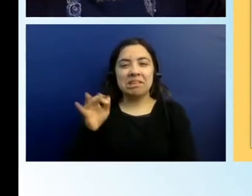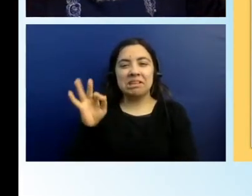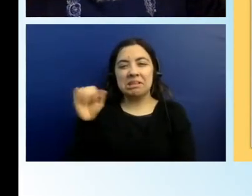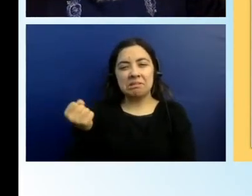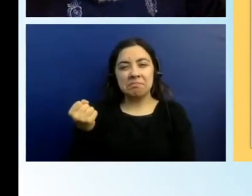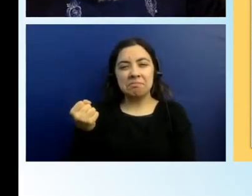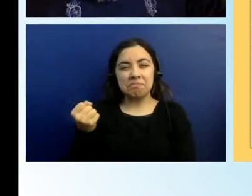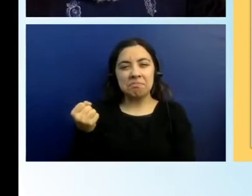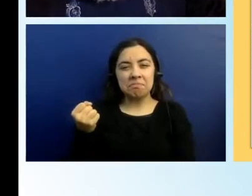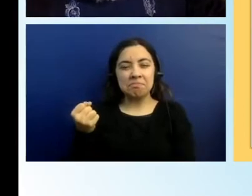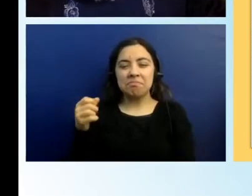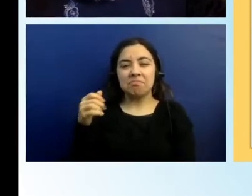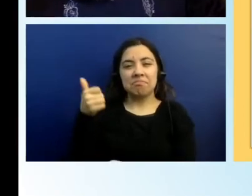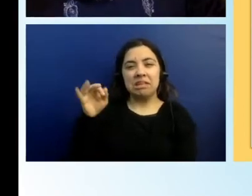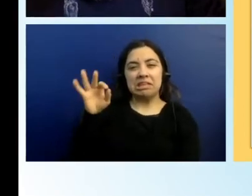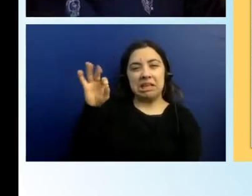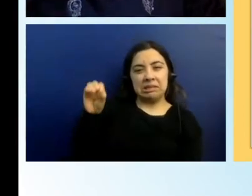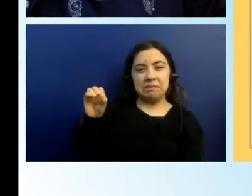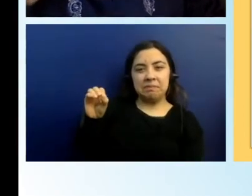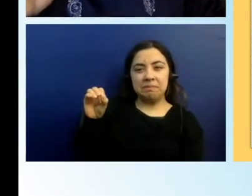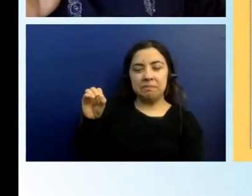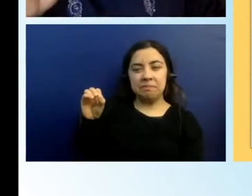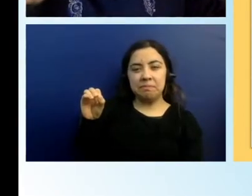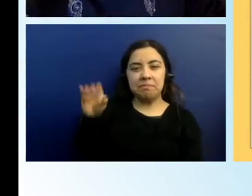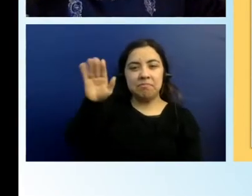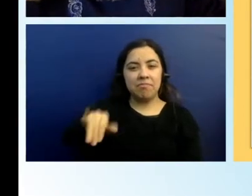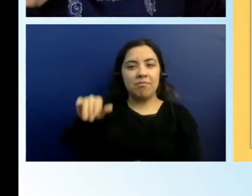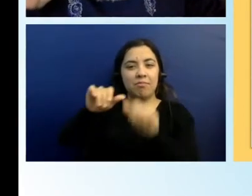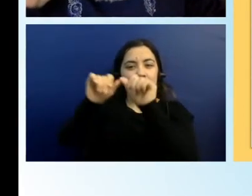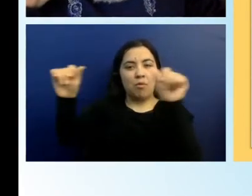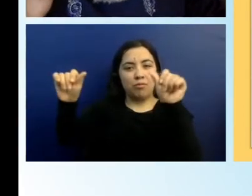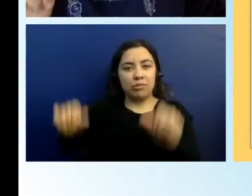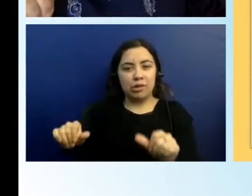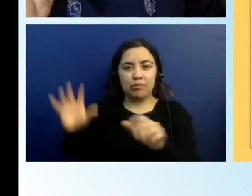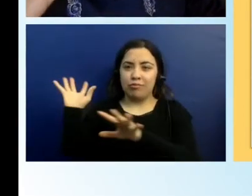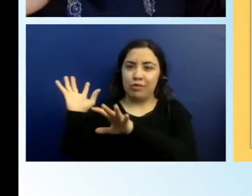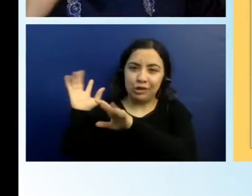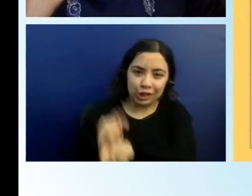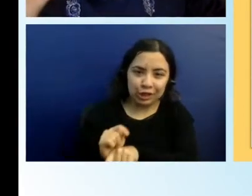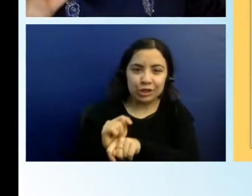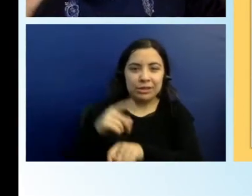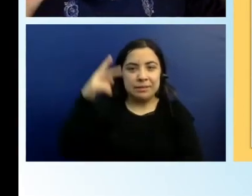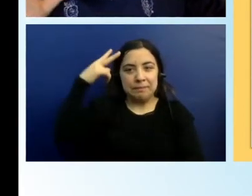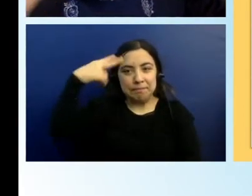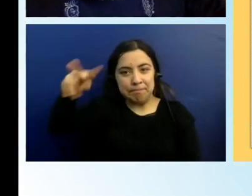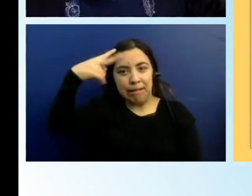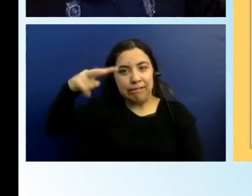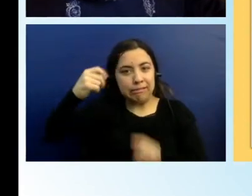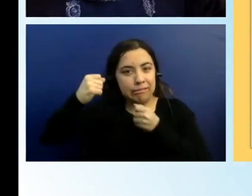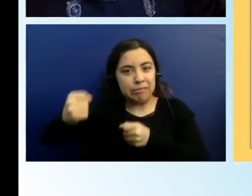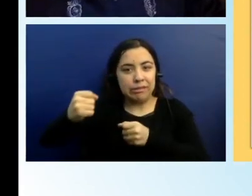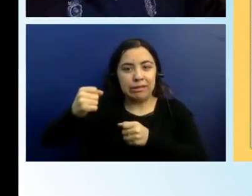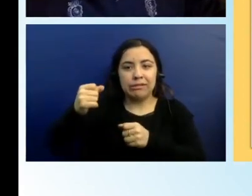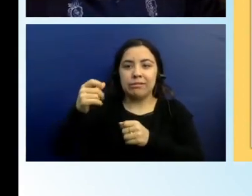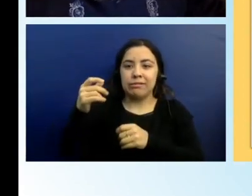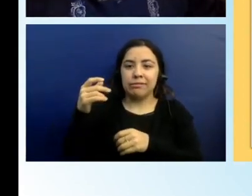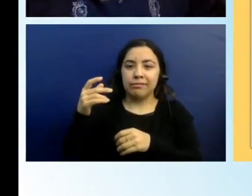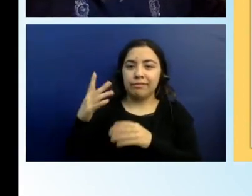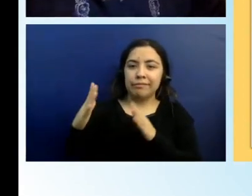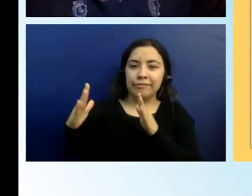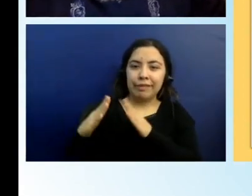It was an architectural, traditional Mexican little village kind